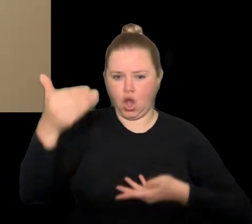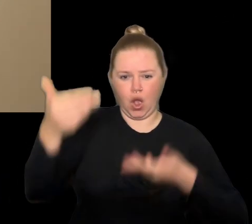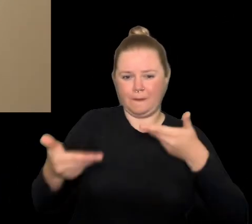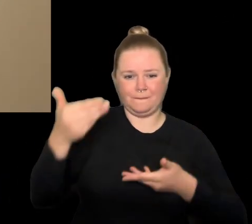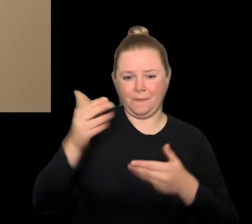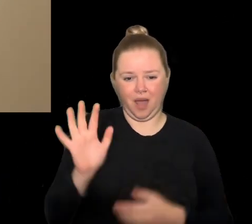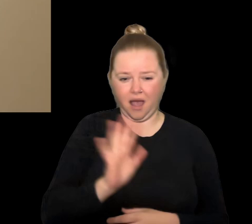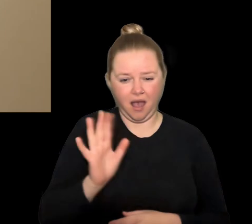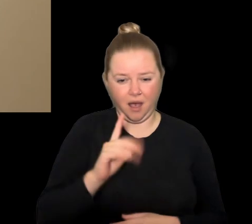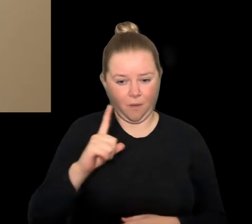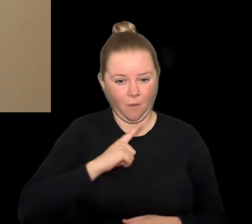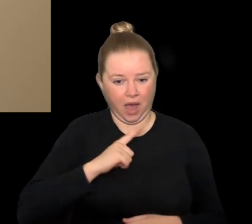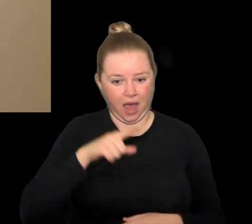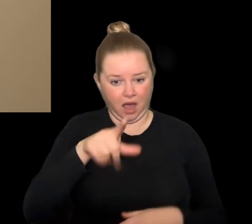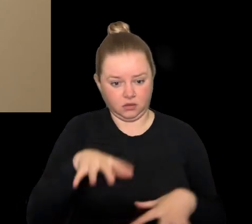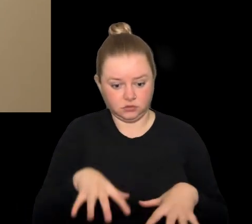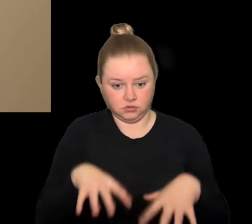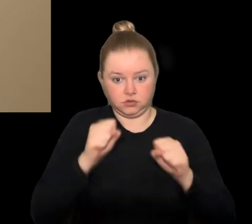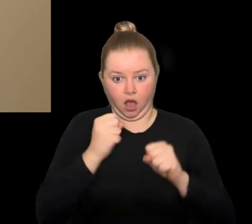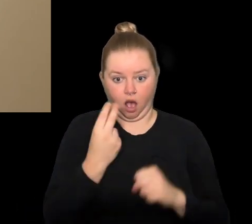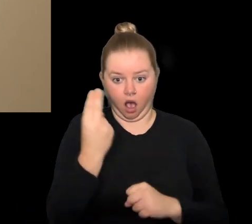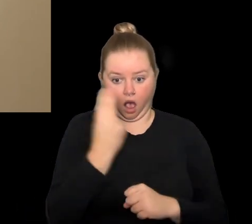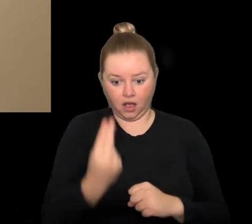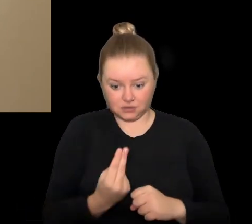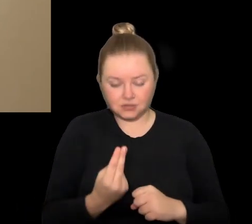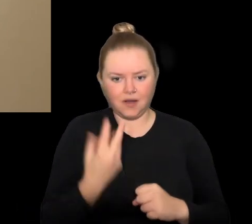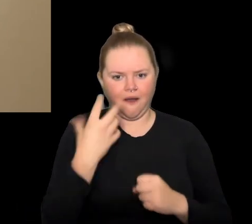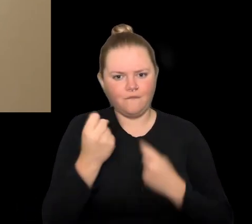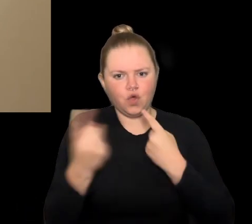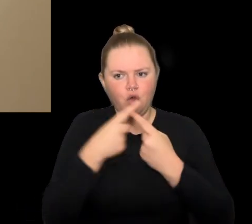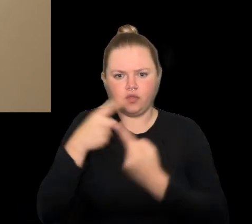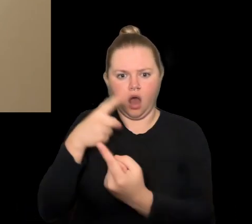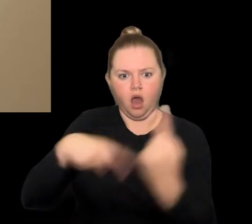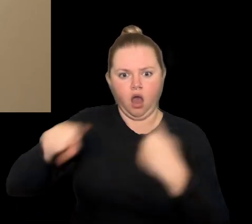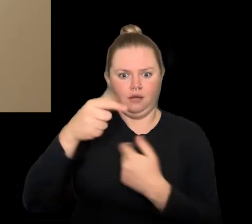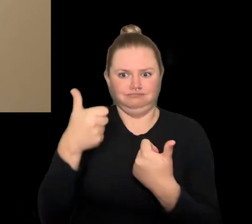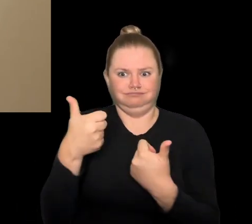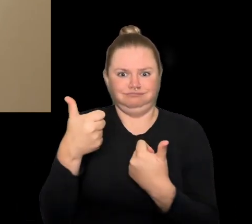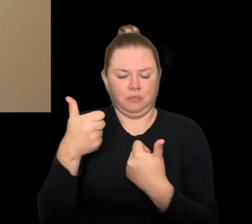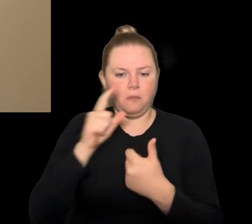you're starting art, there's tons of other good artists, but